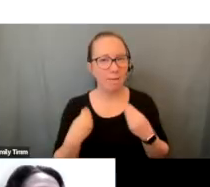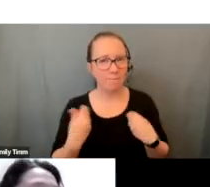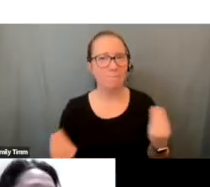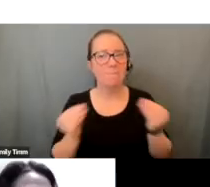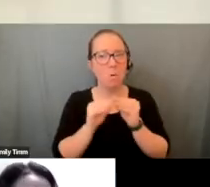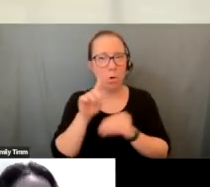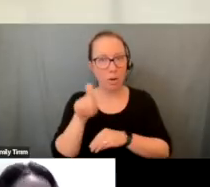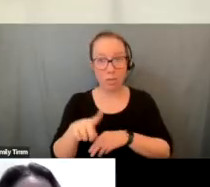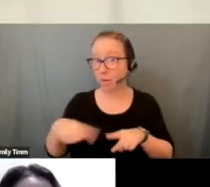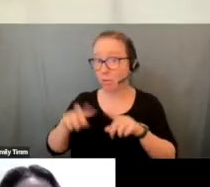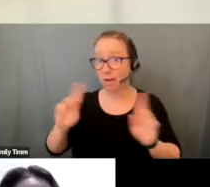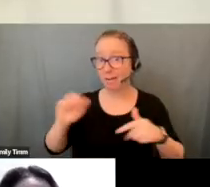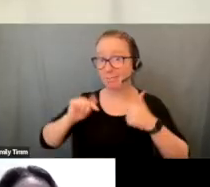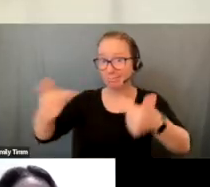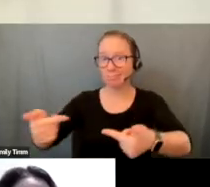So when you're ready.